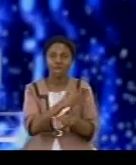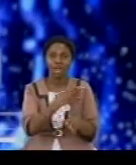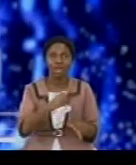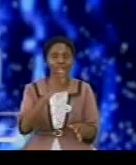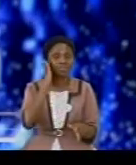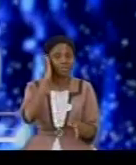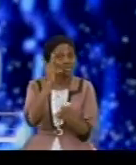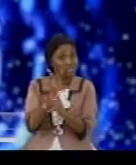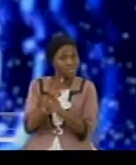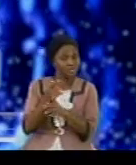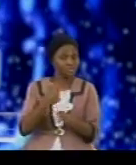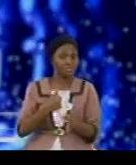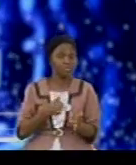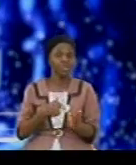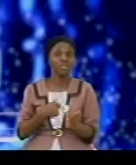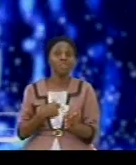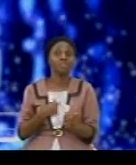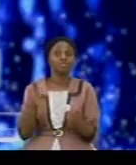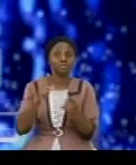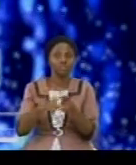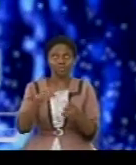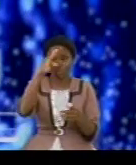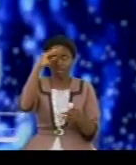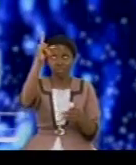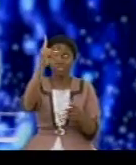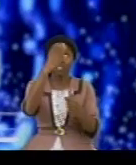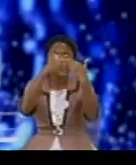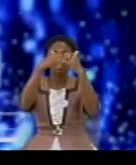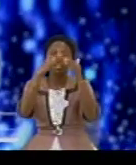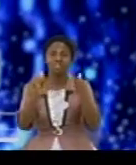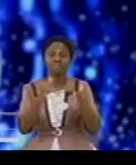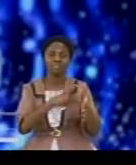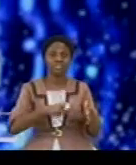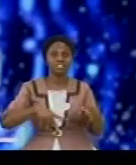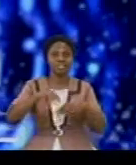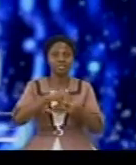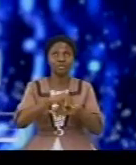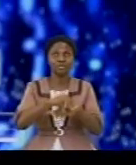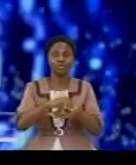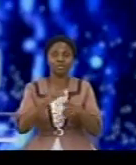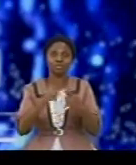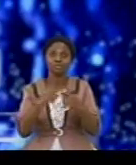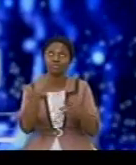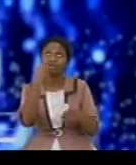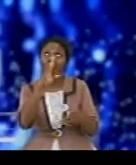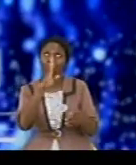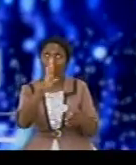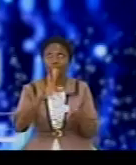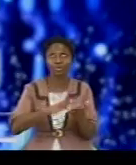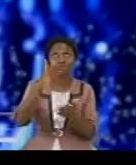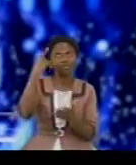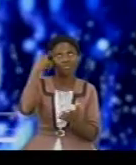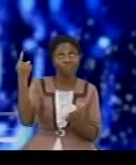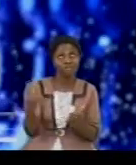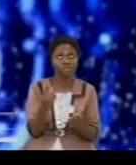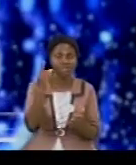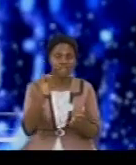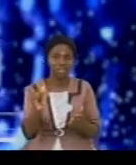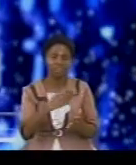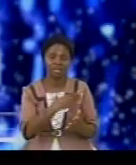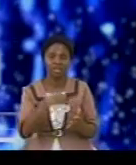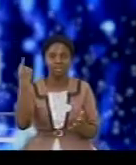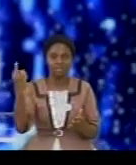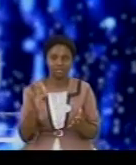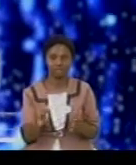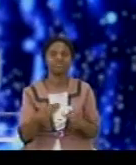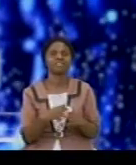me unto his heavenly kingdom, to whom be glory forever and ever. Sure divine